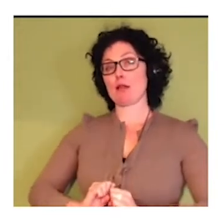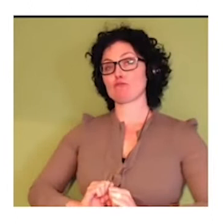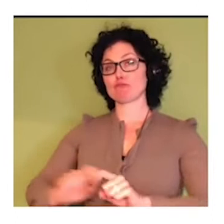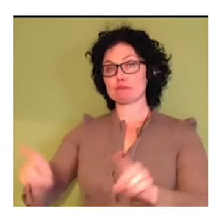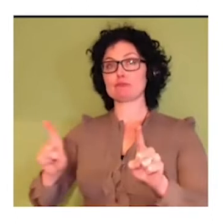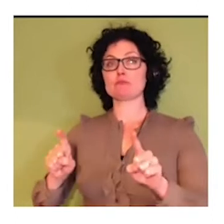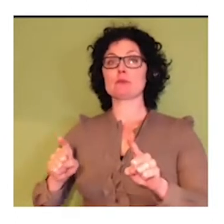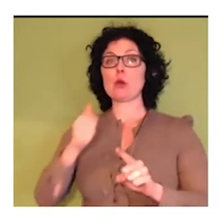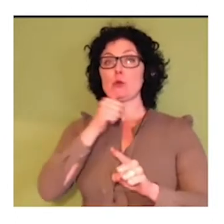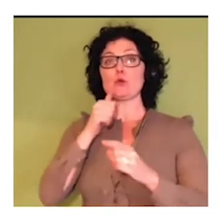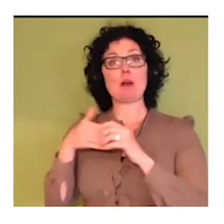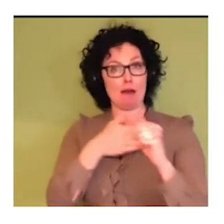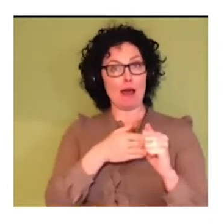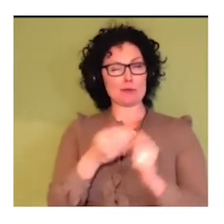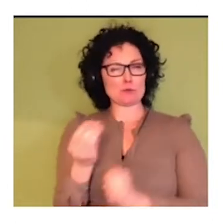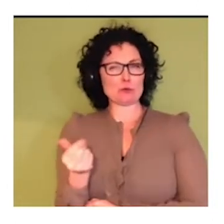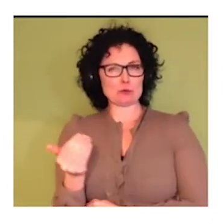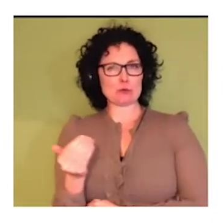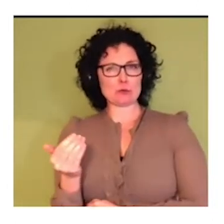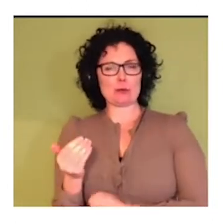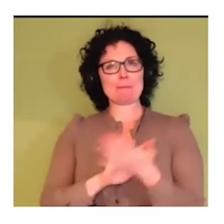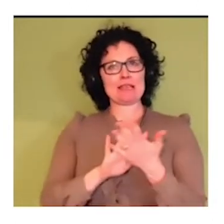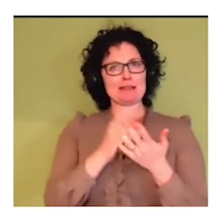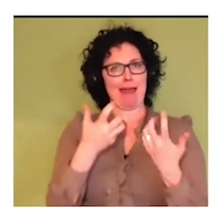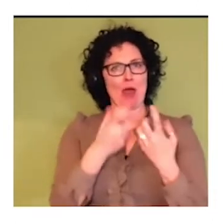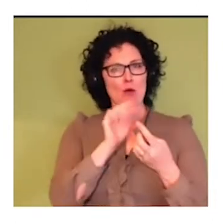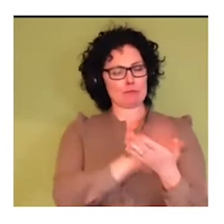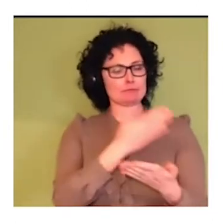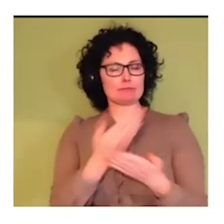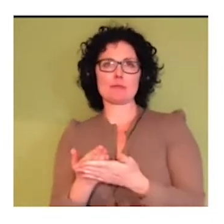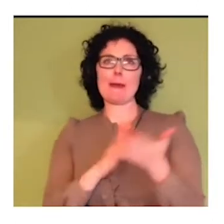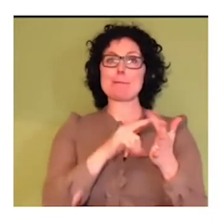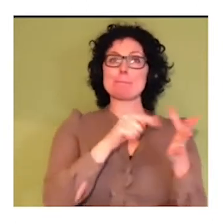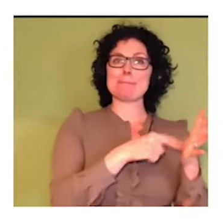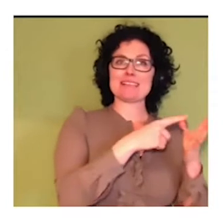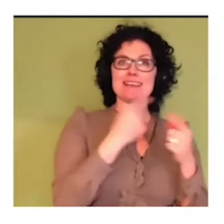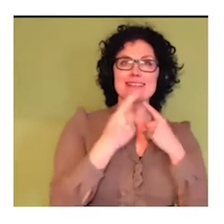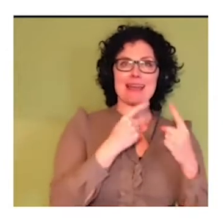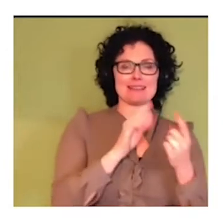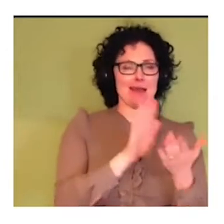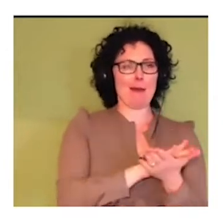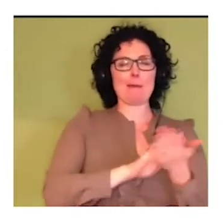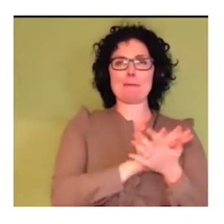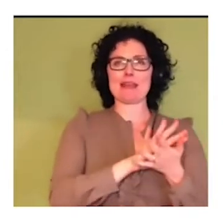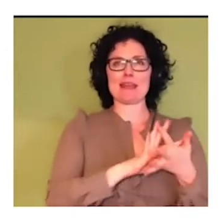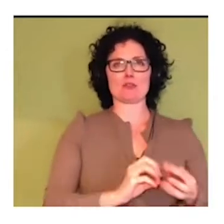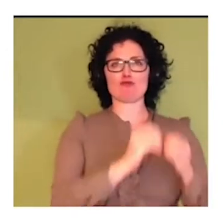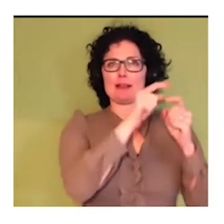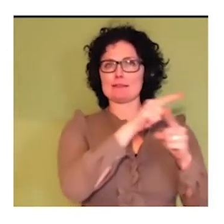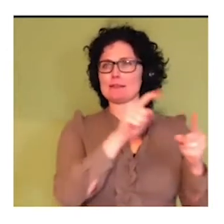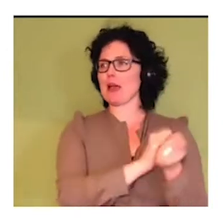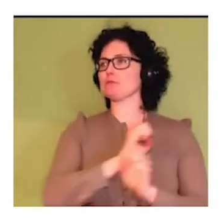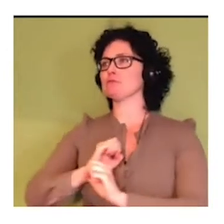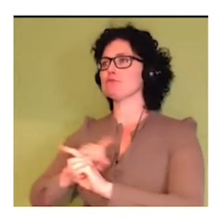these platforms in how to interpret the metadata and display it in a human-friendly form. So that's the user experience